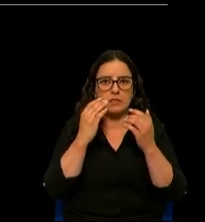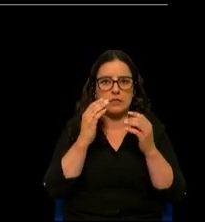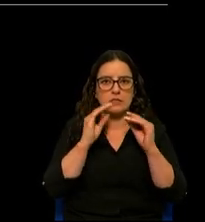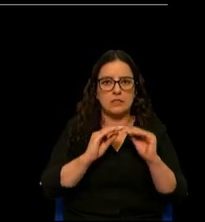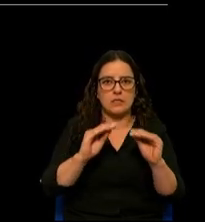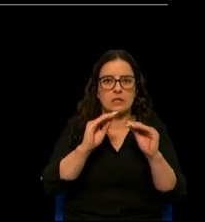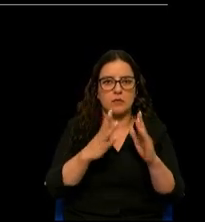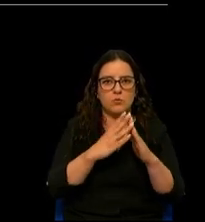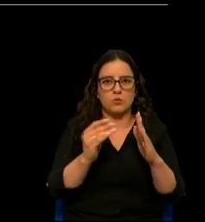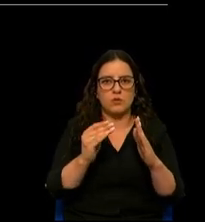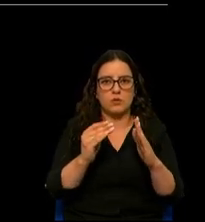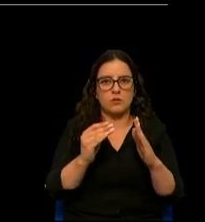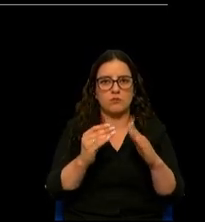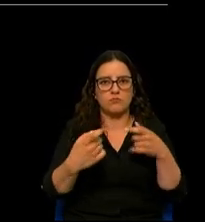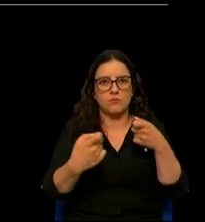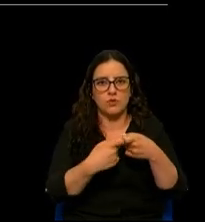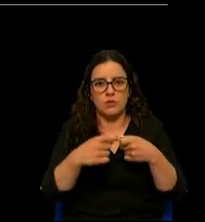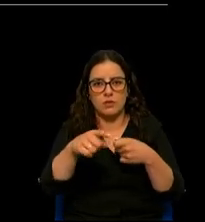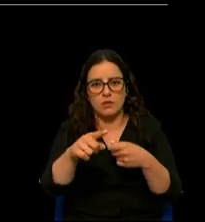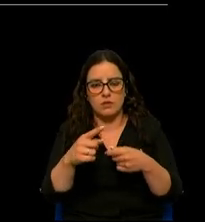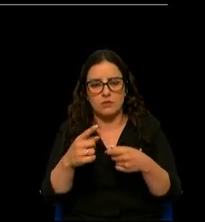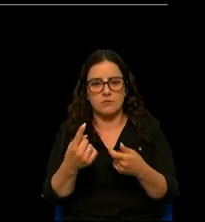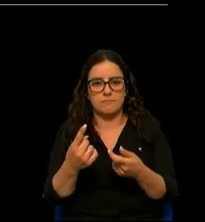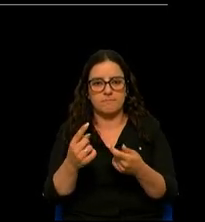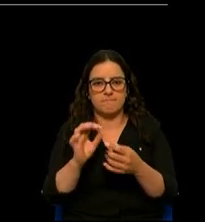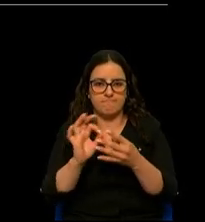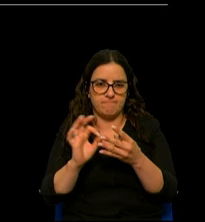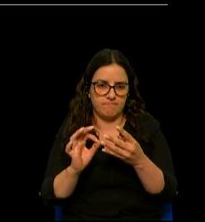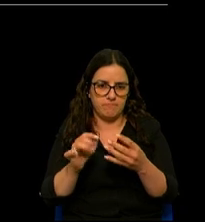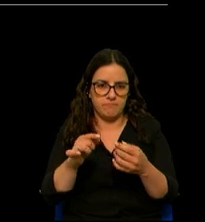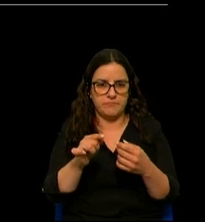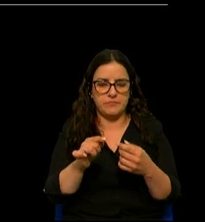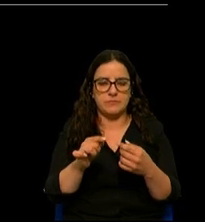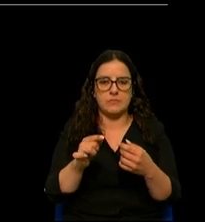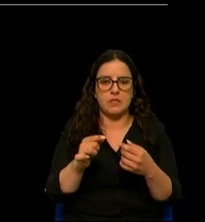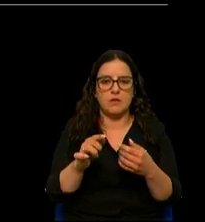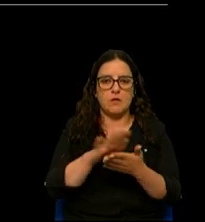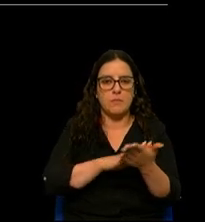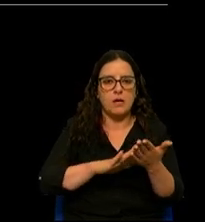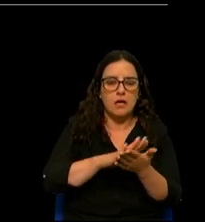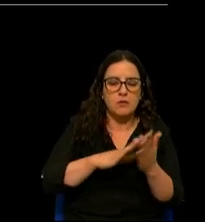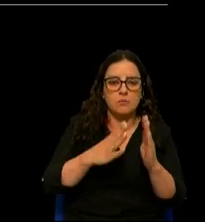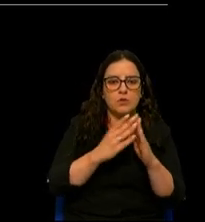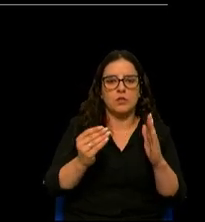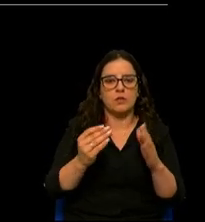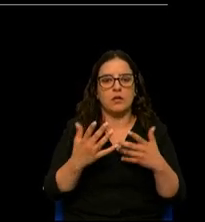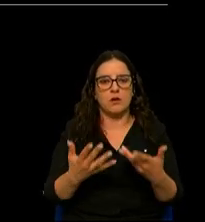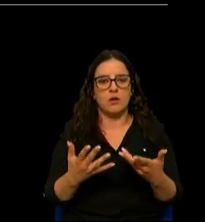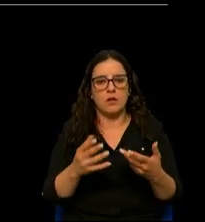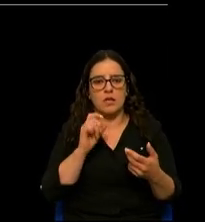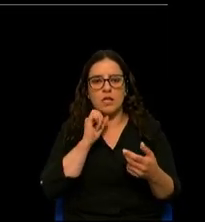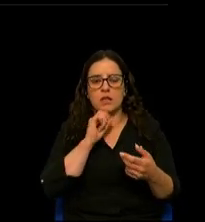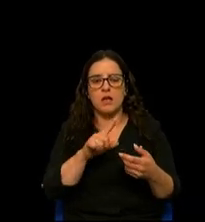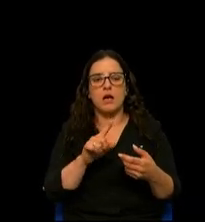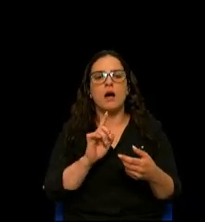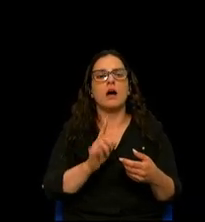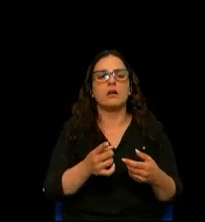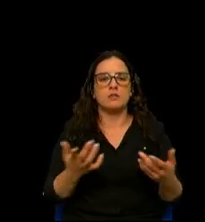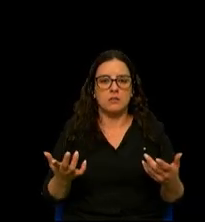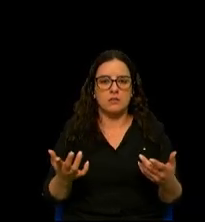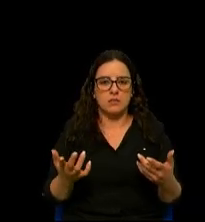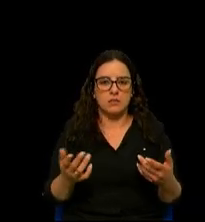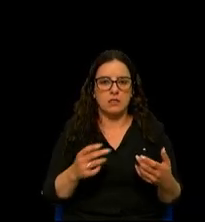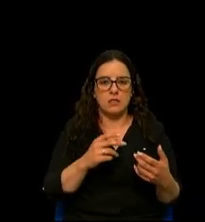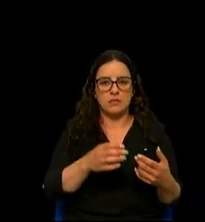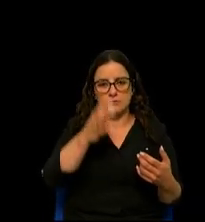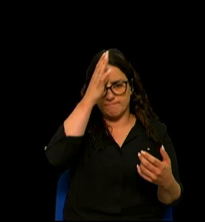particular feature. Now, with this concept of foundation models, what we can have is AI as a